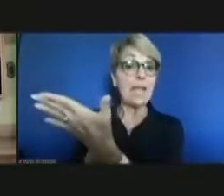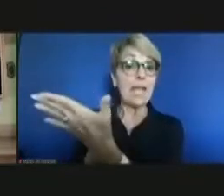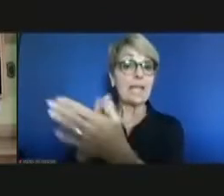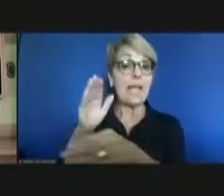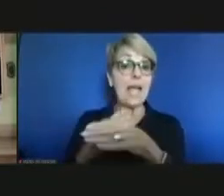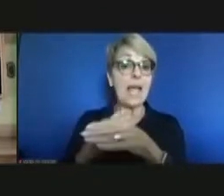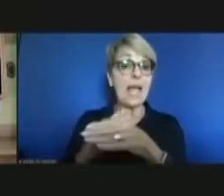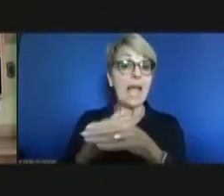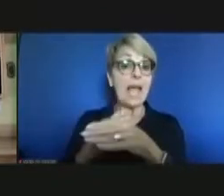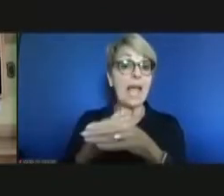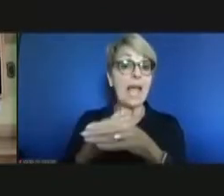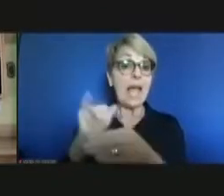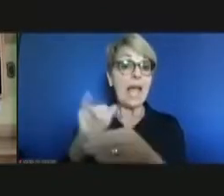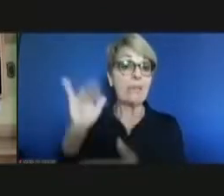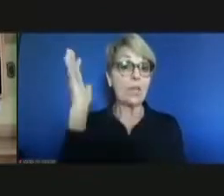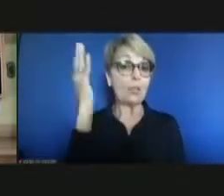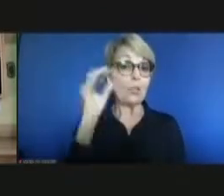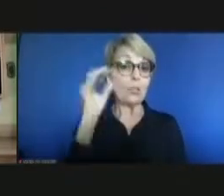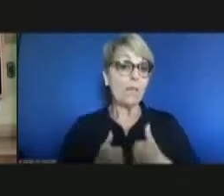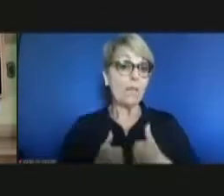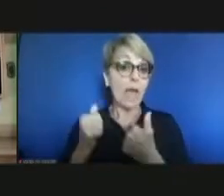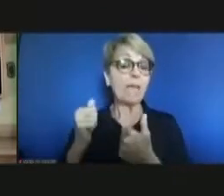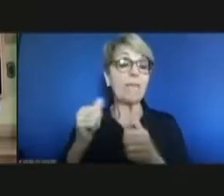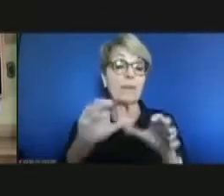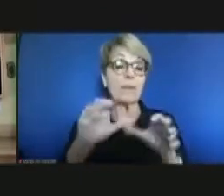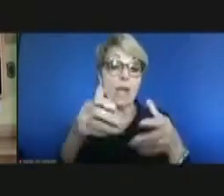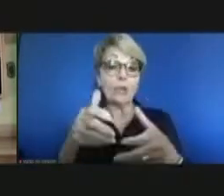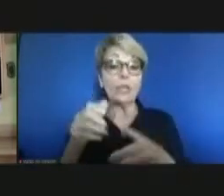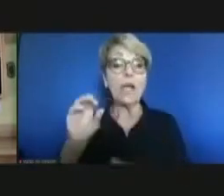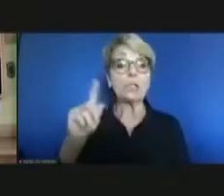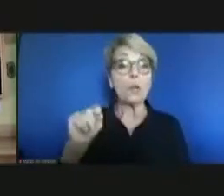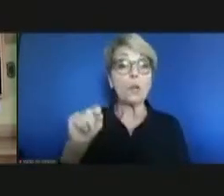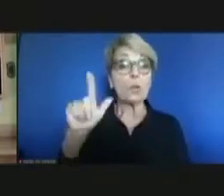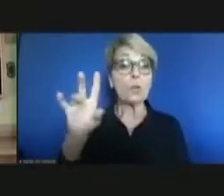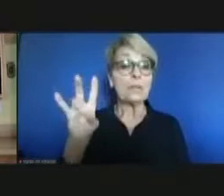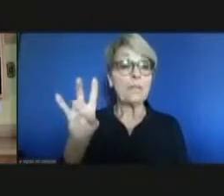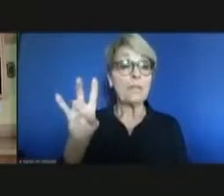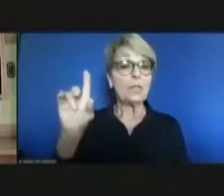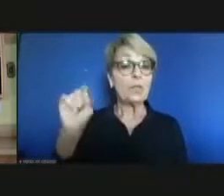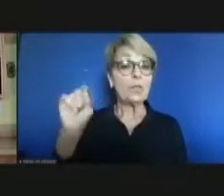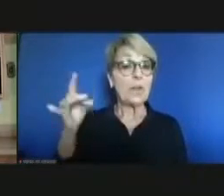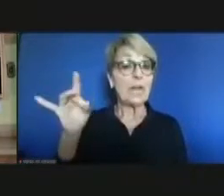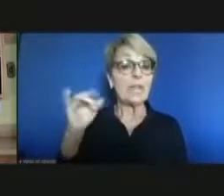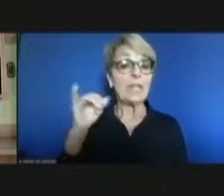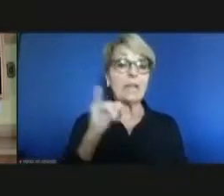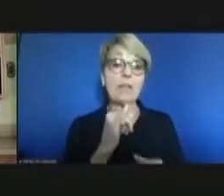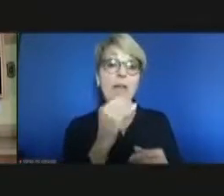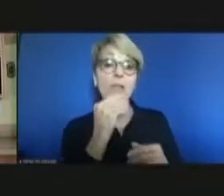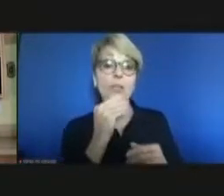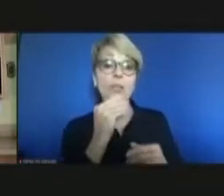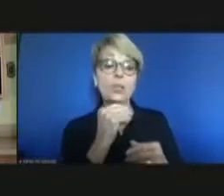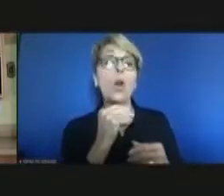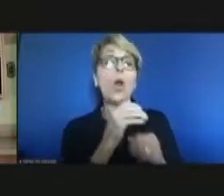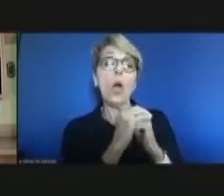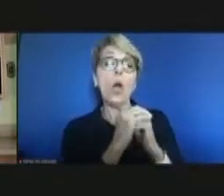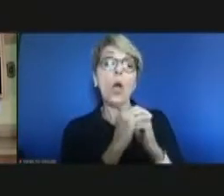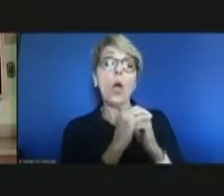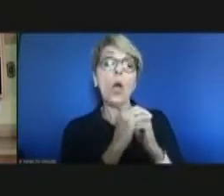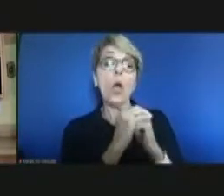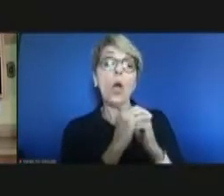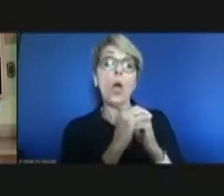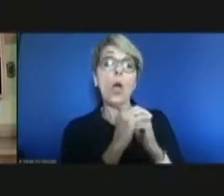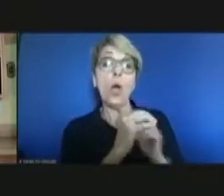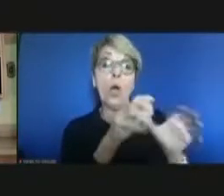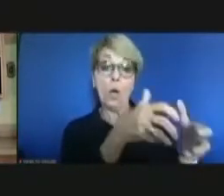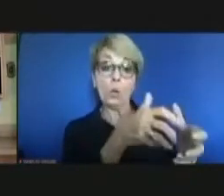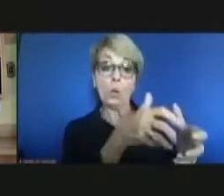congregation on October 27, 2018, Rodef Shalom since that time has served as the home for